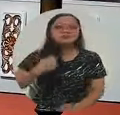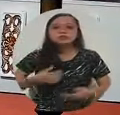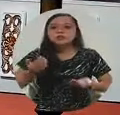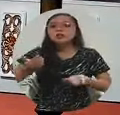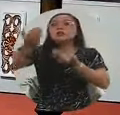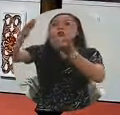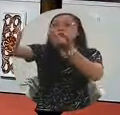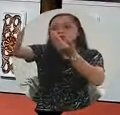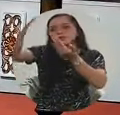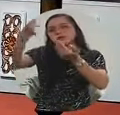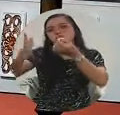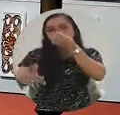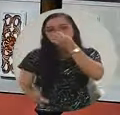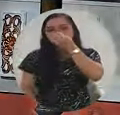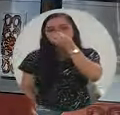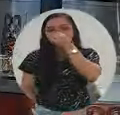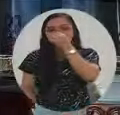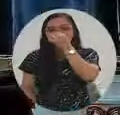Commit your life to the Lord. Amen? Amen?